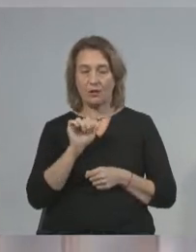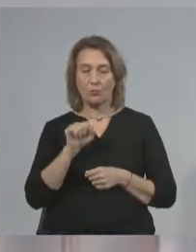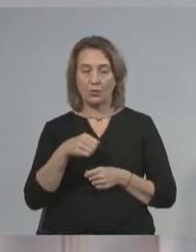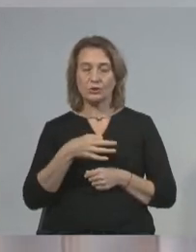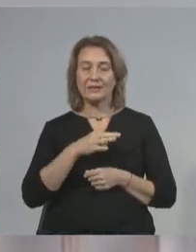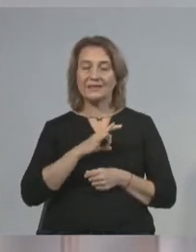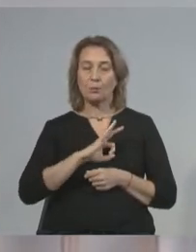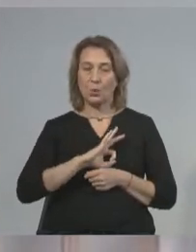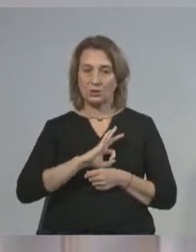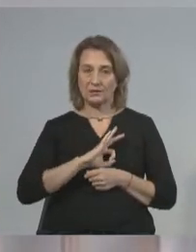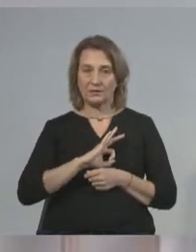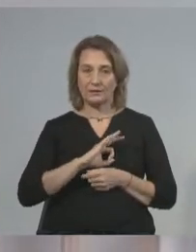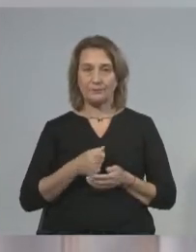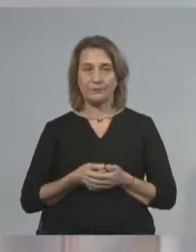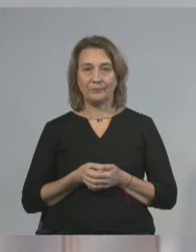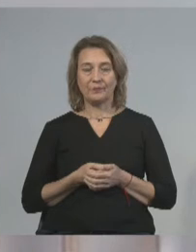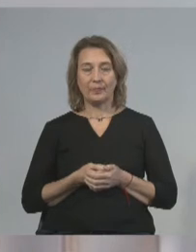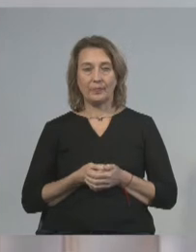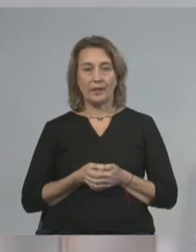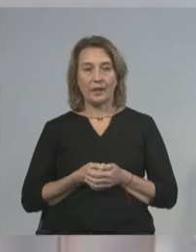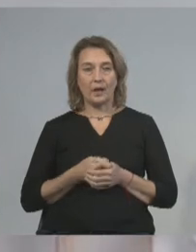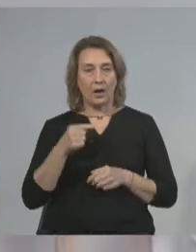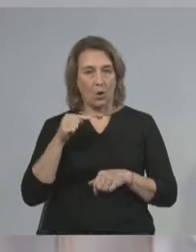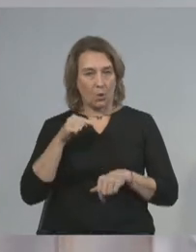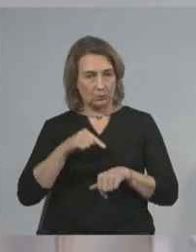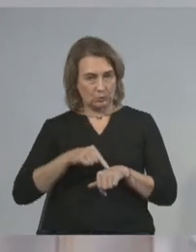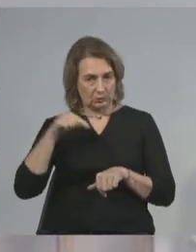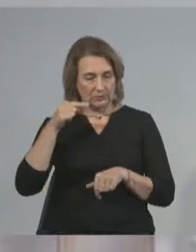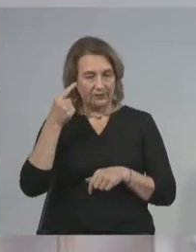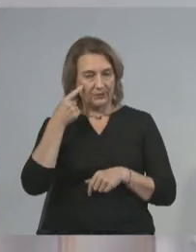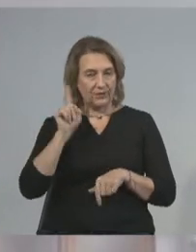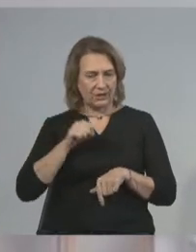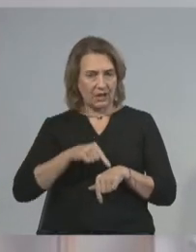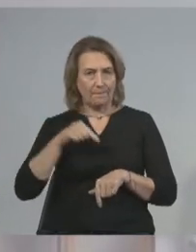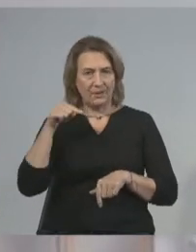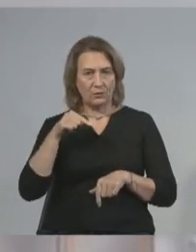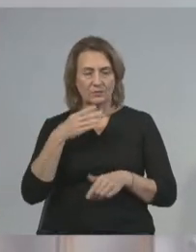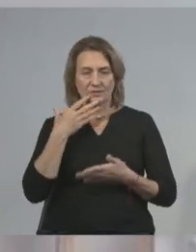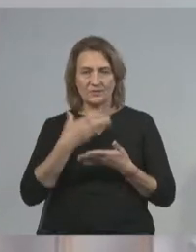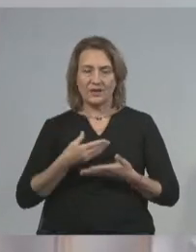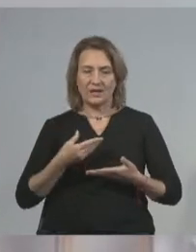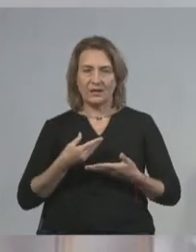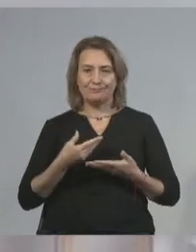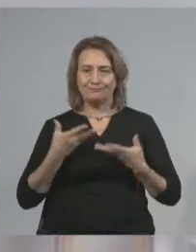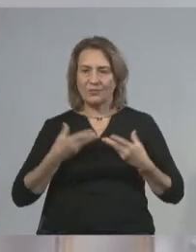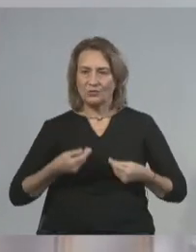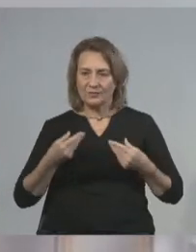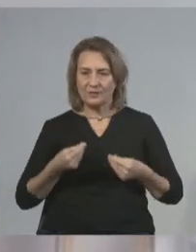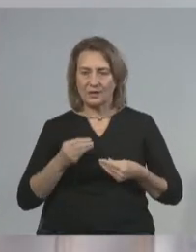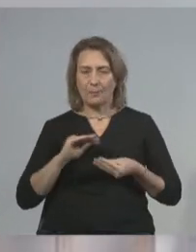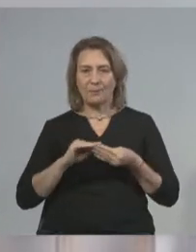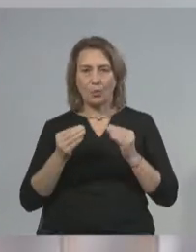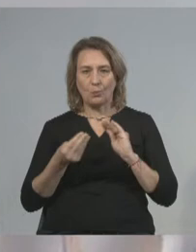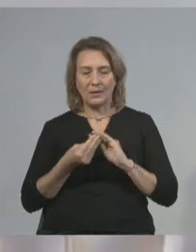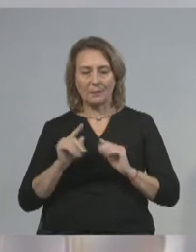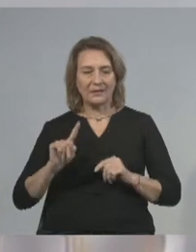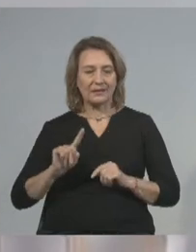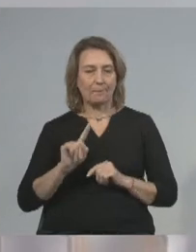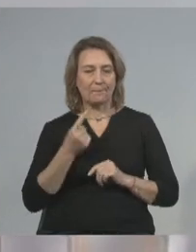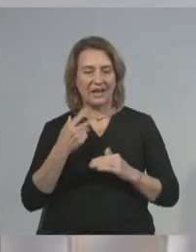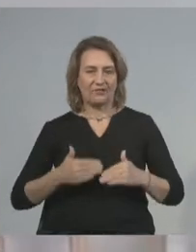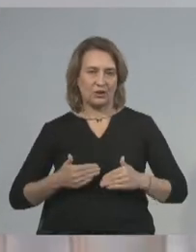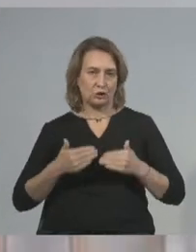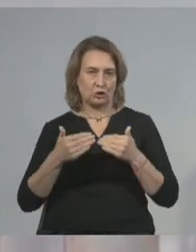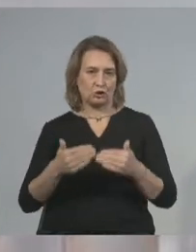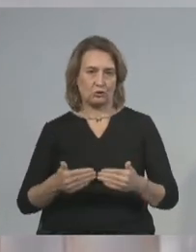enemy can use against you so awareness about your vulnerabilities about your problems is step number one